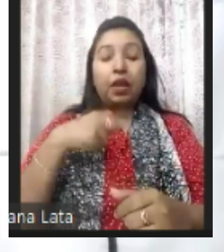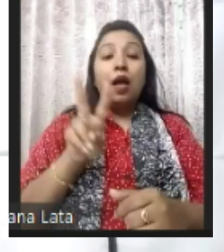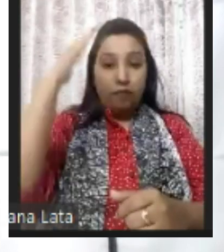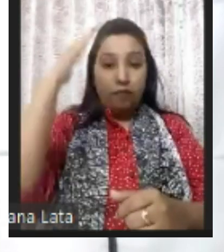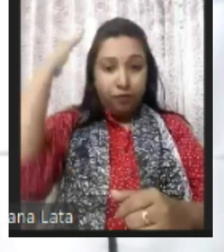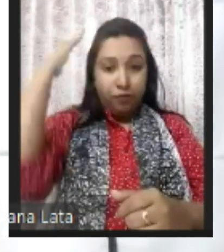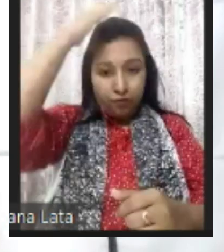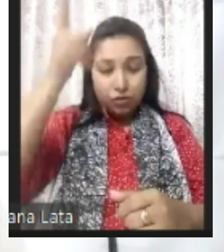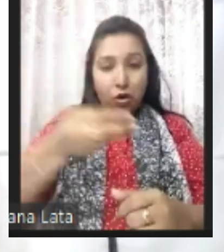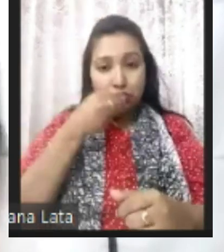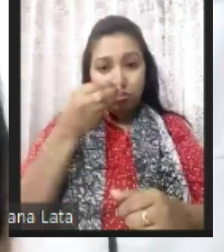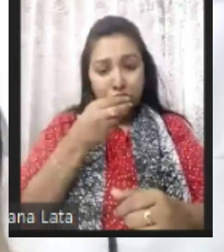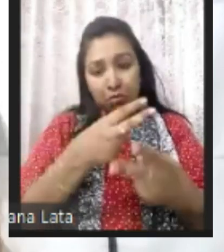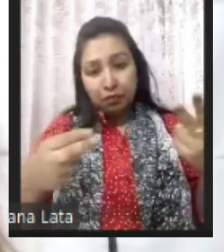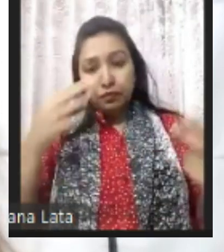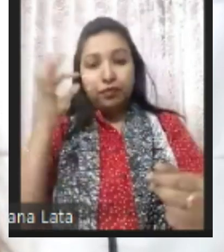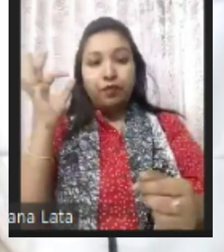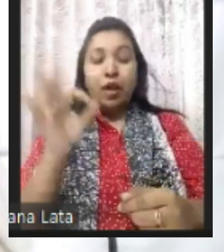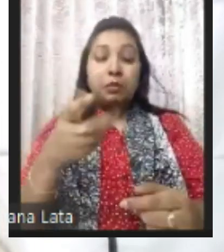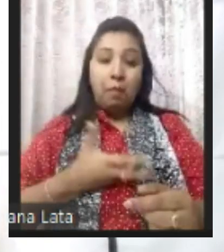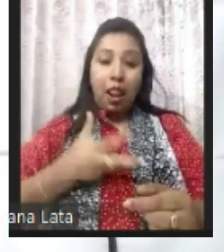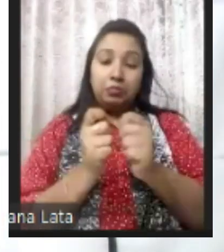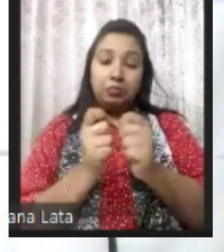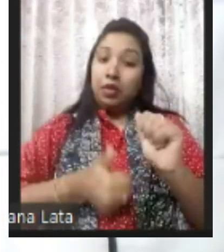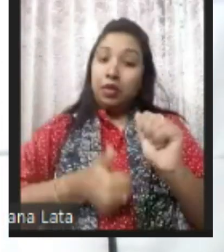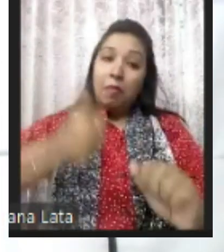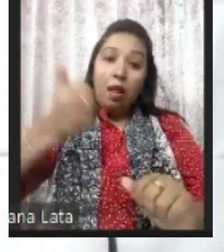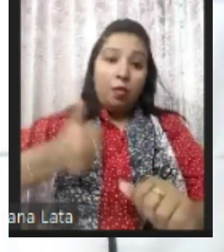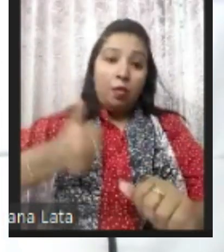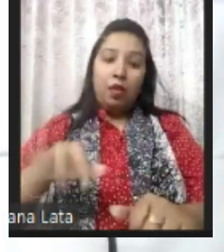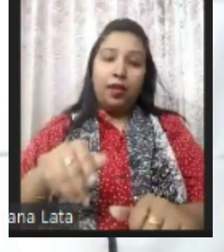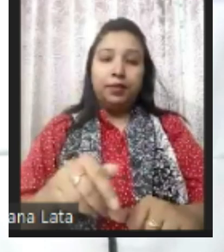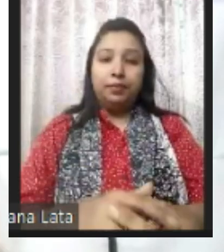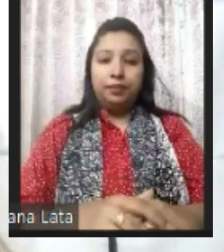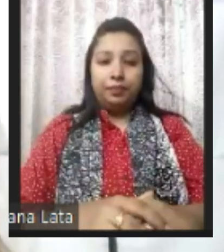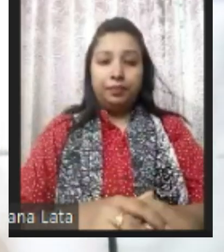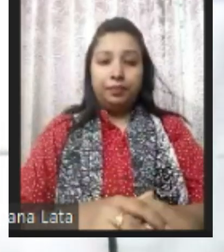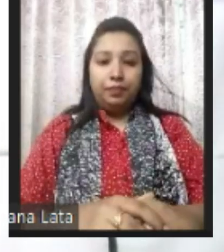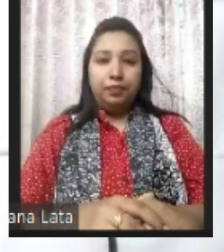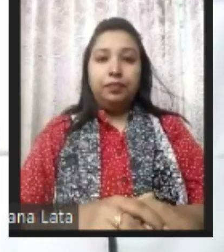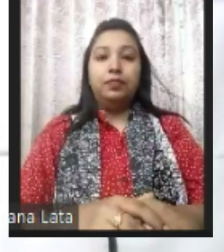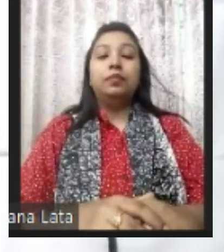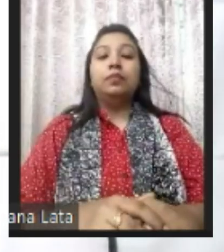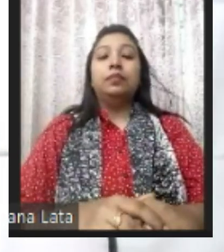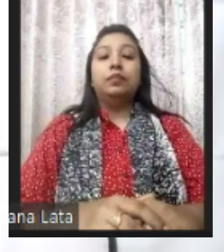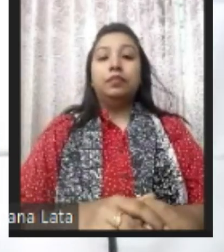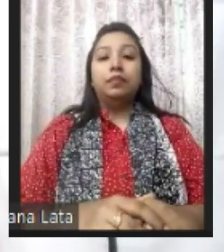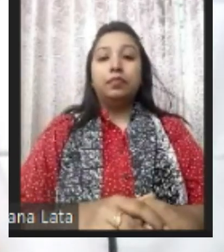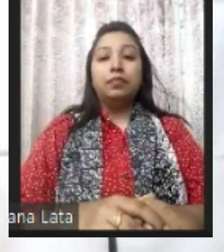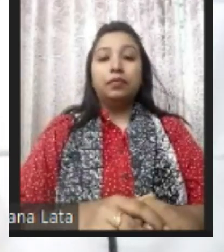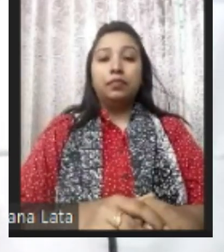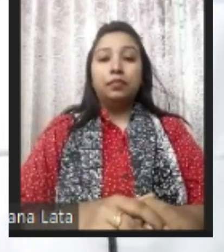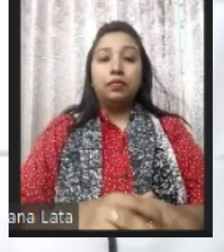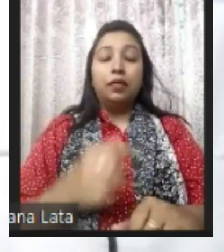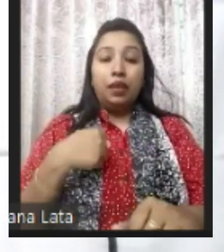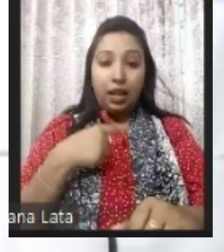that there's some good benchmarking happening as well. Now, I will not talk only about Fiji National